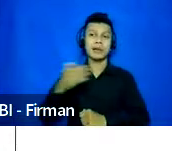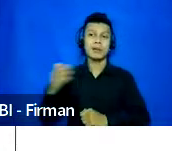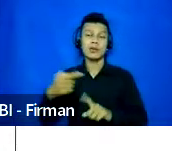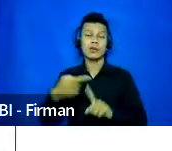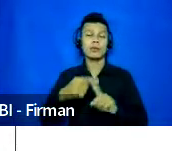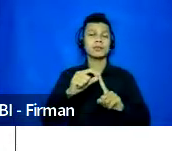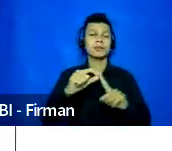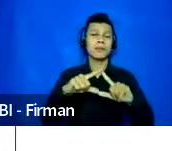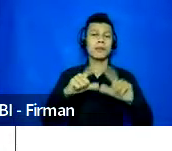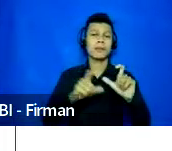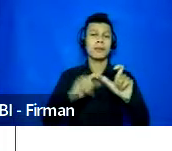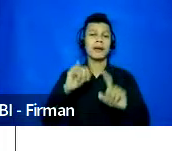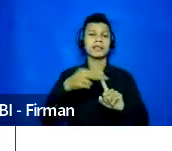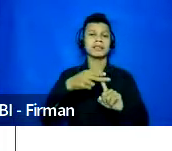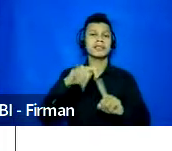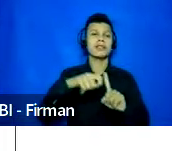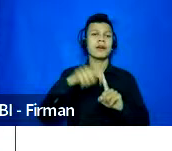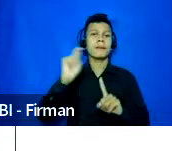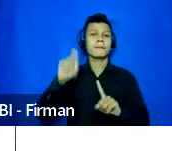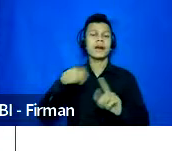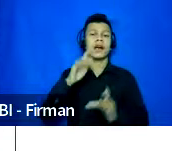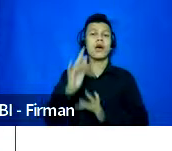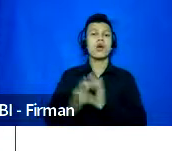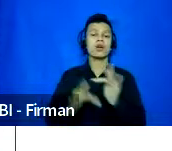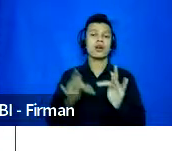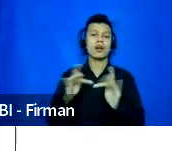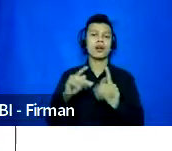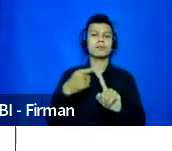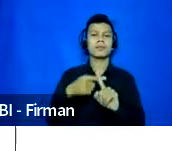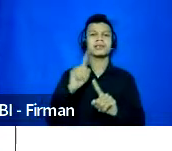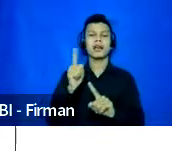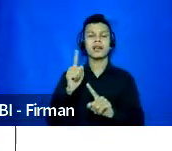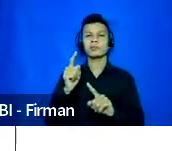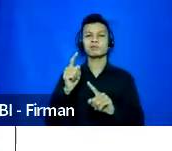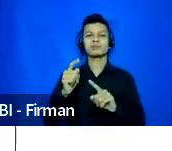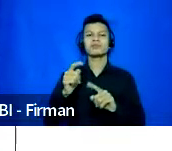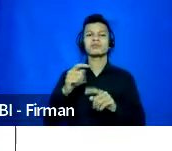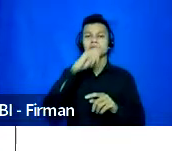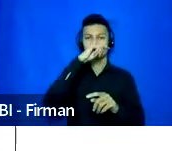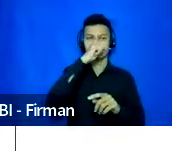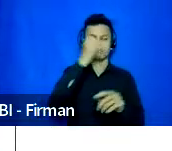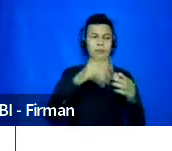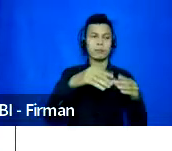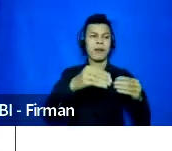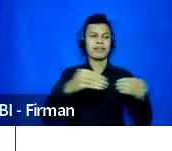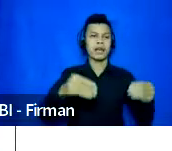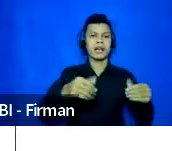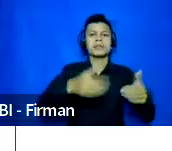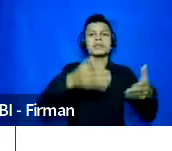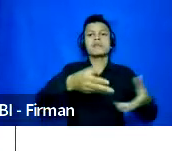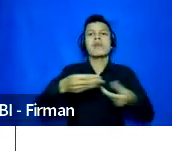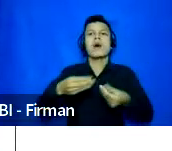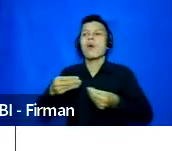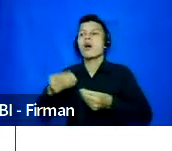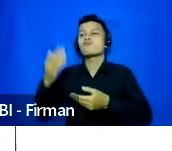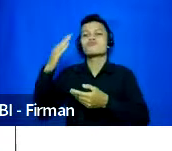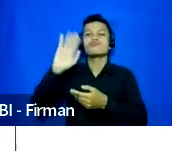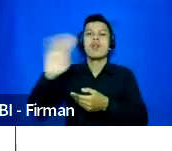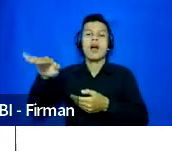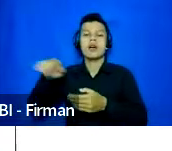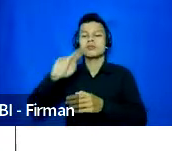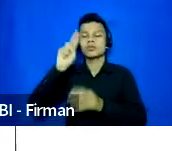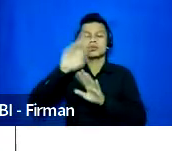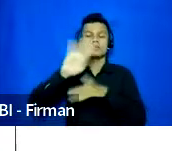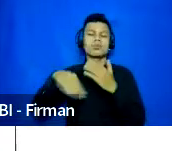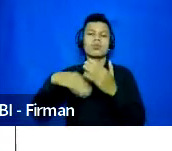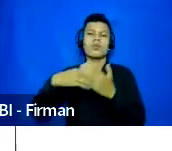and provided take-home packages across all education levels during the pandemic. TV was also